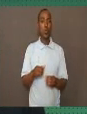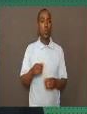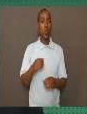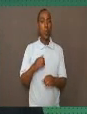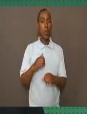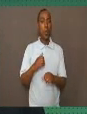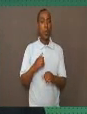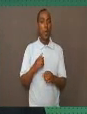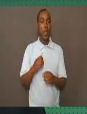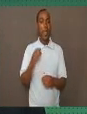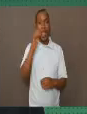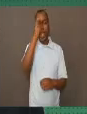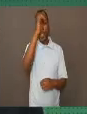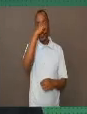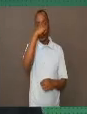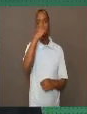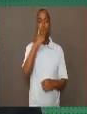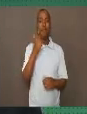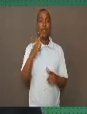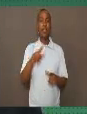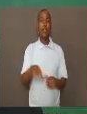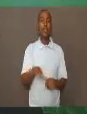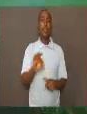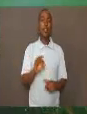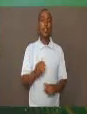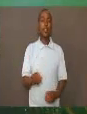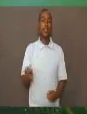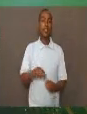contracting HIV and AIDS.